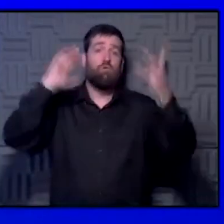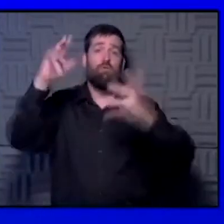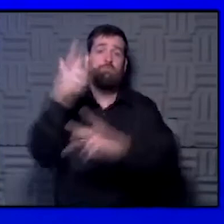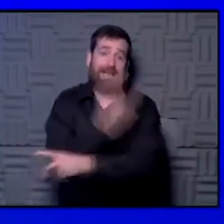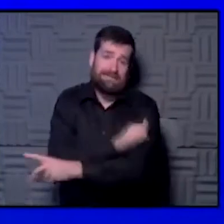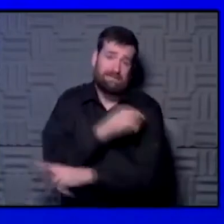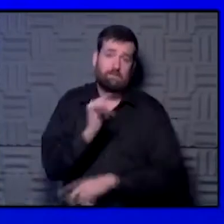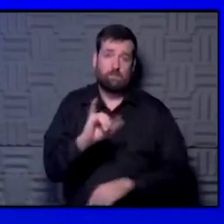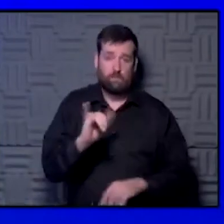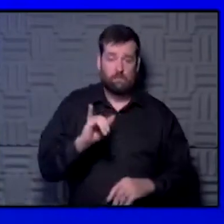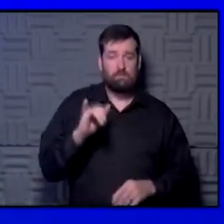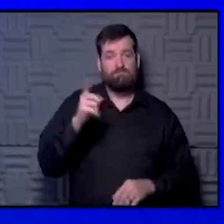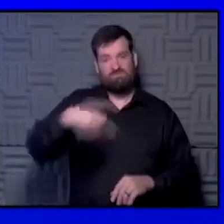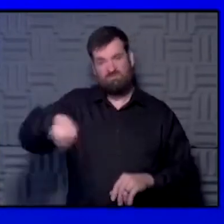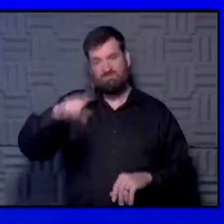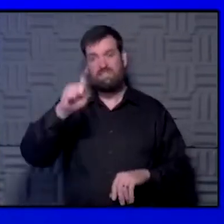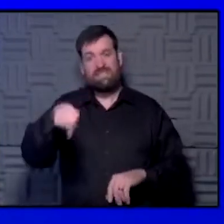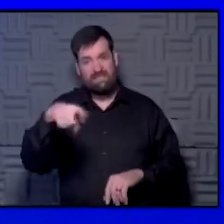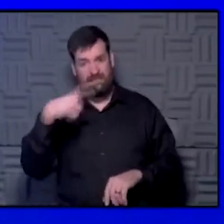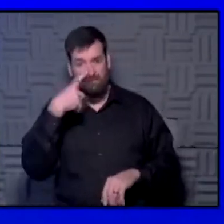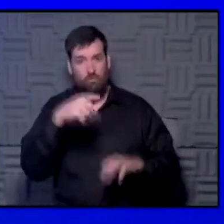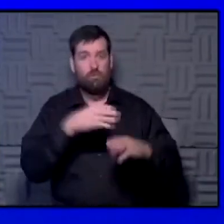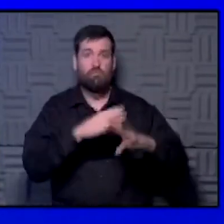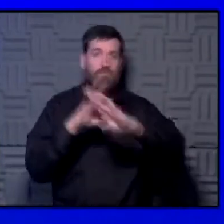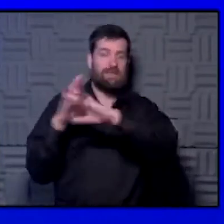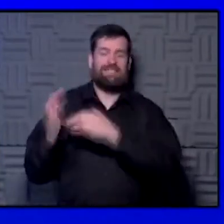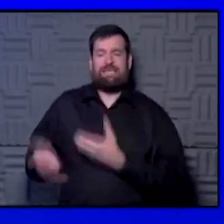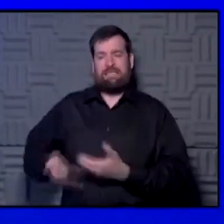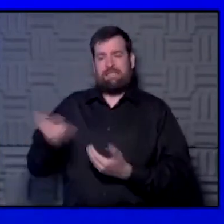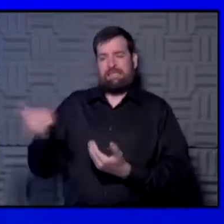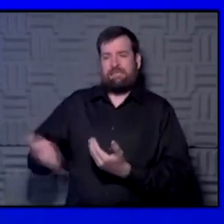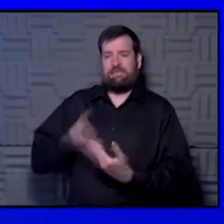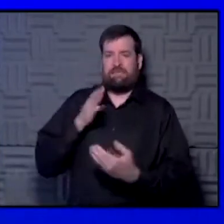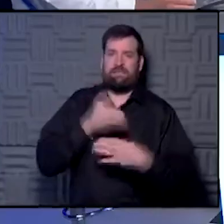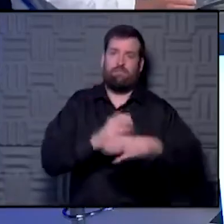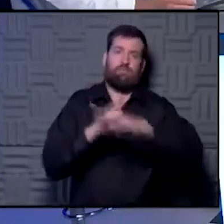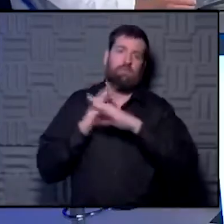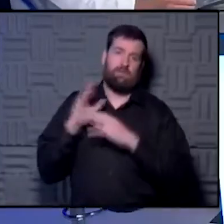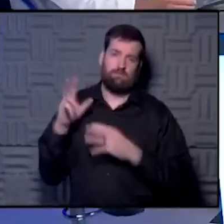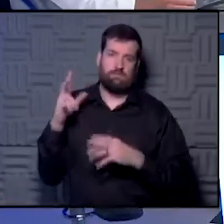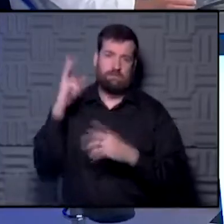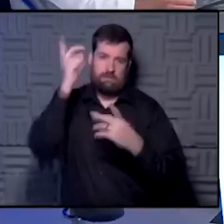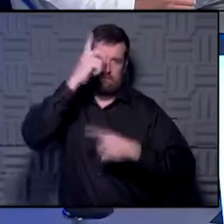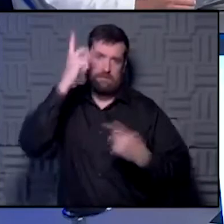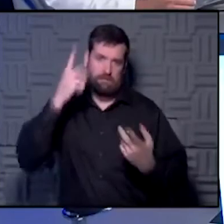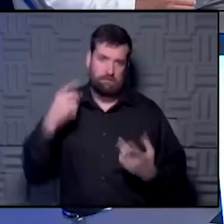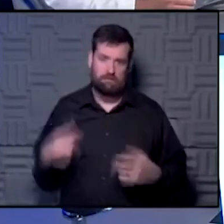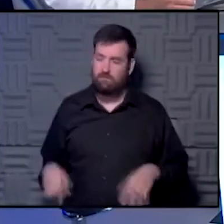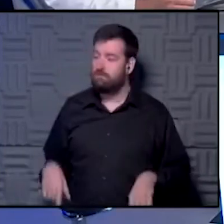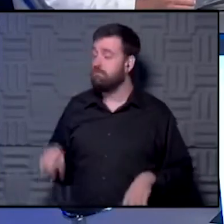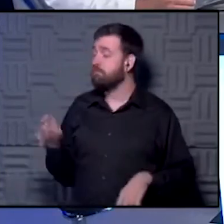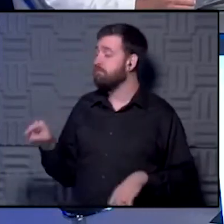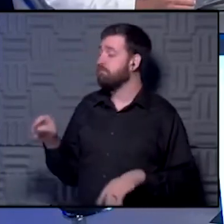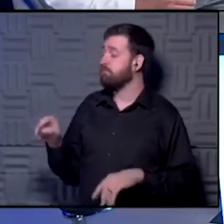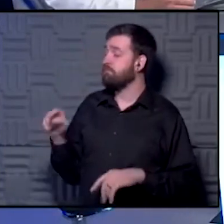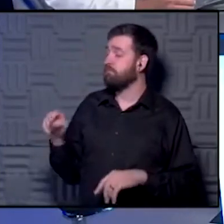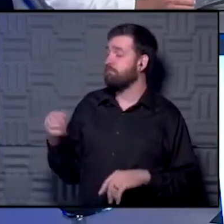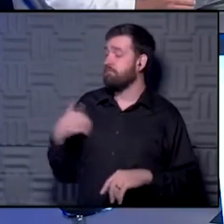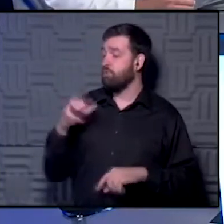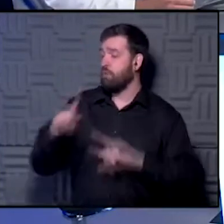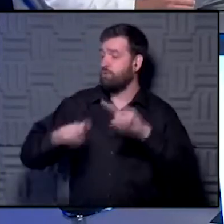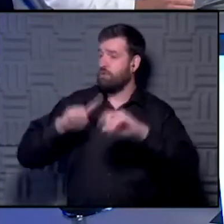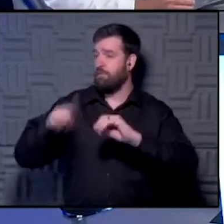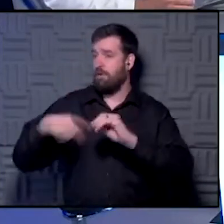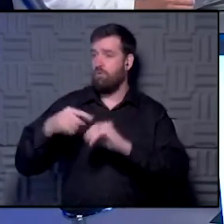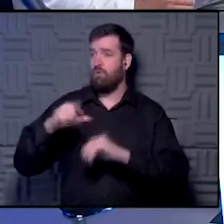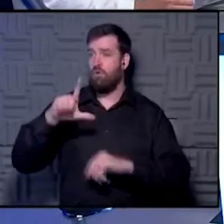as well, and everybody needs to get those to help prevent these easily preventable diseases. Okay, so this viewer has a question about